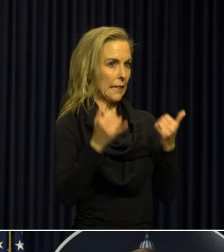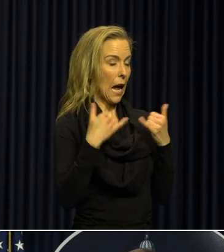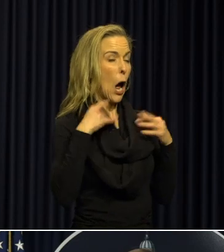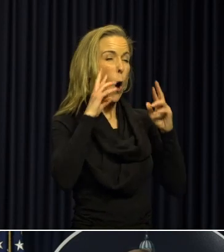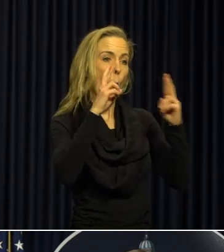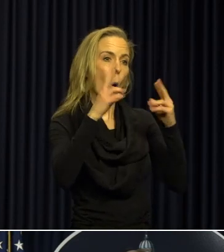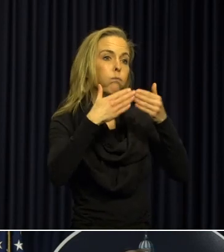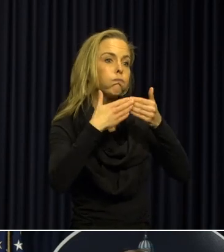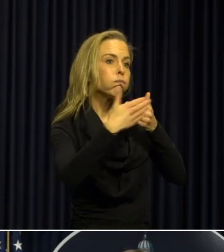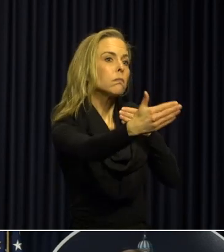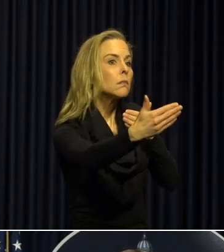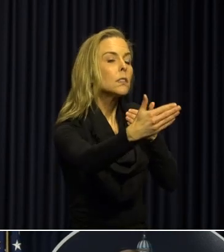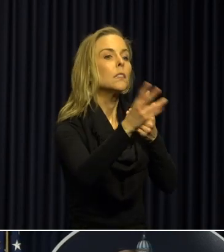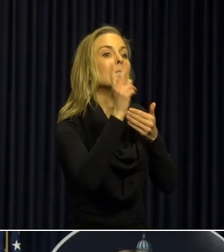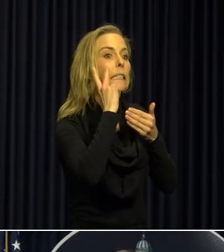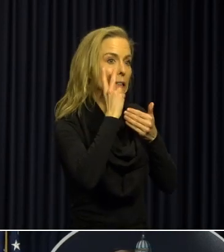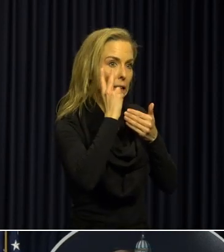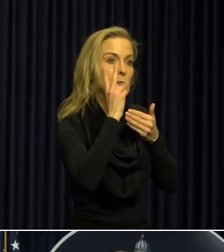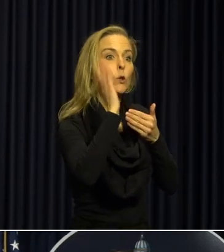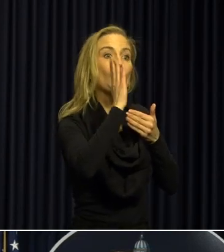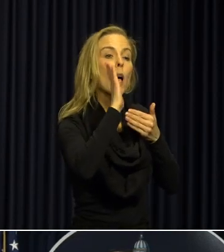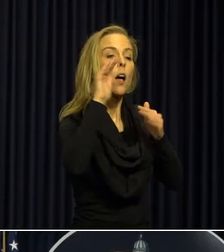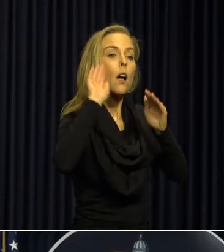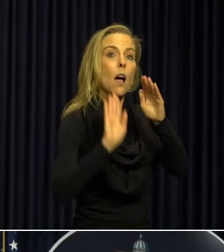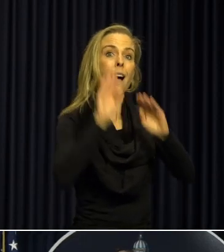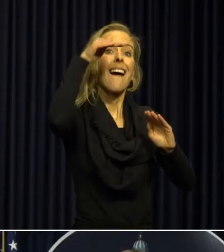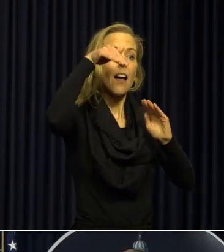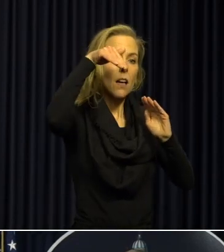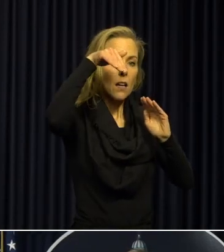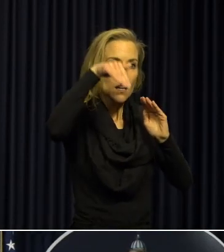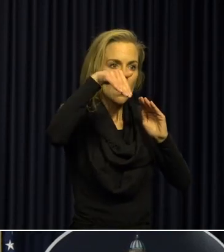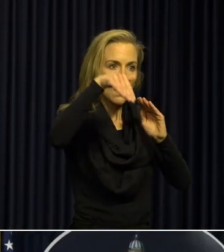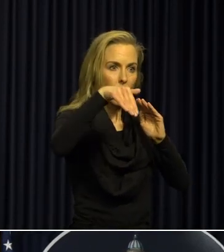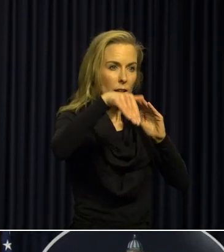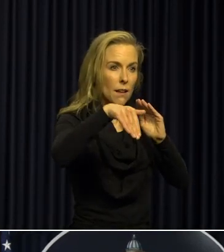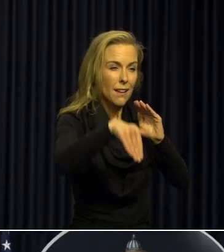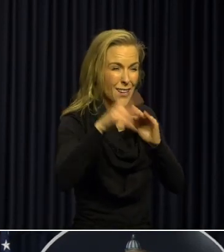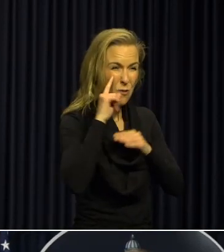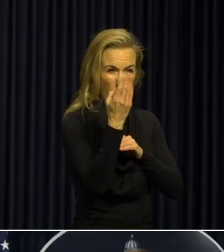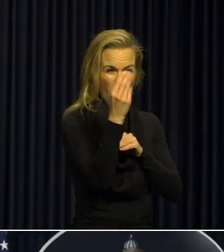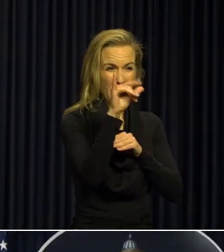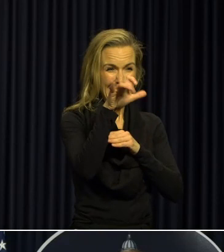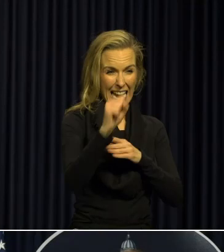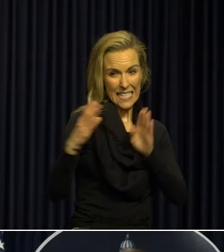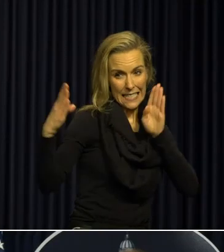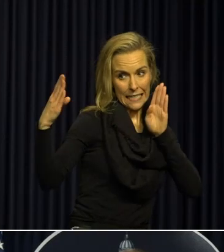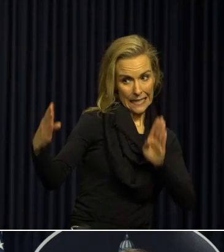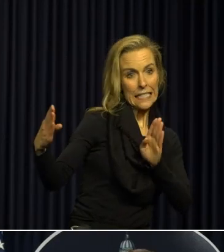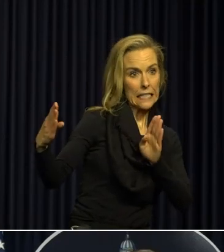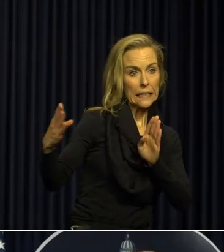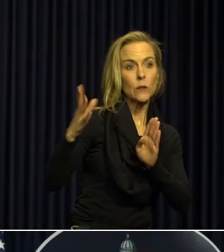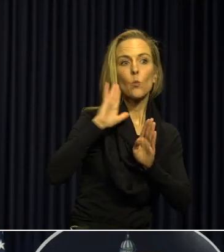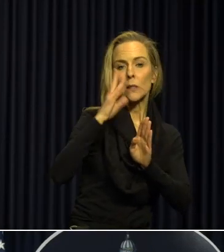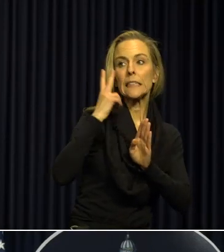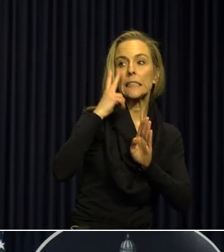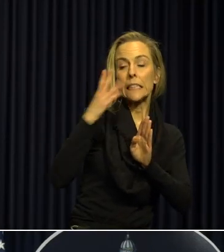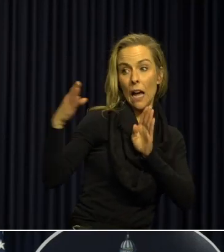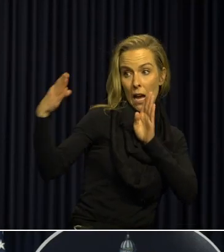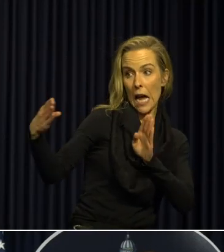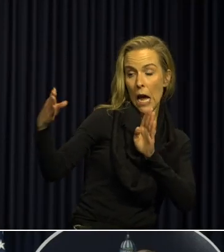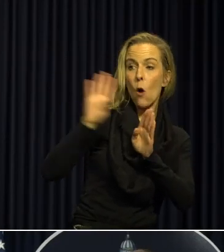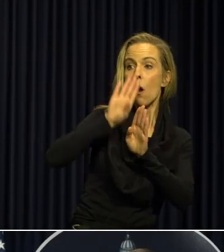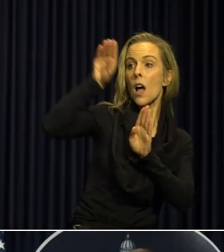future we will start seeing that decline and that 14-day decline that will speed up how we are able to